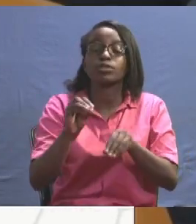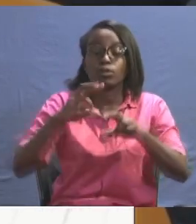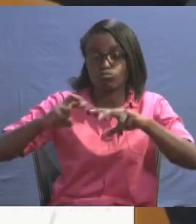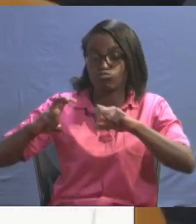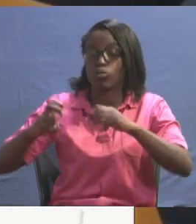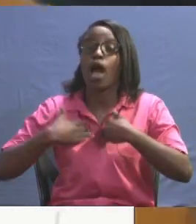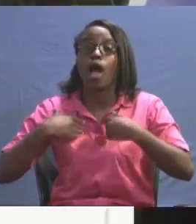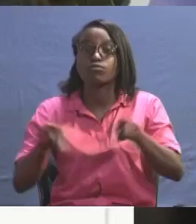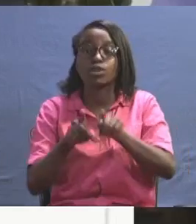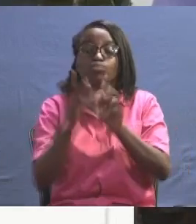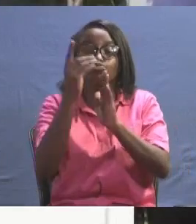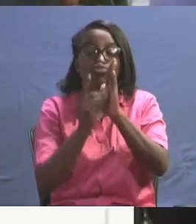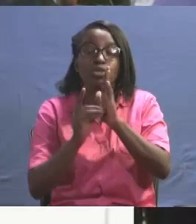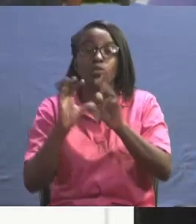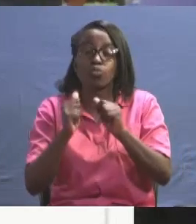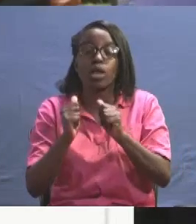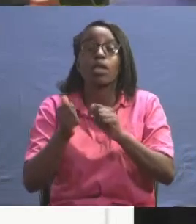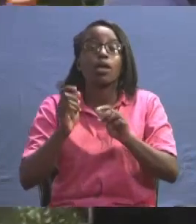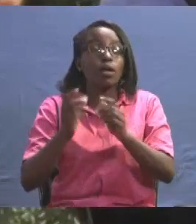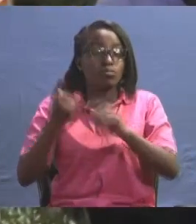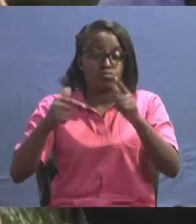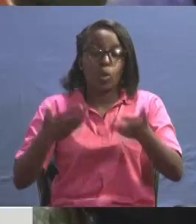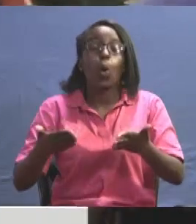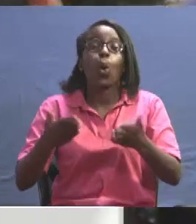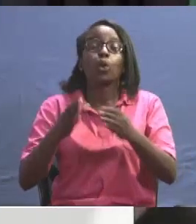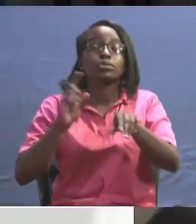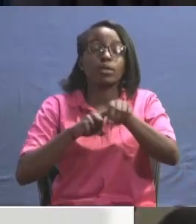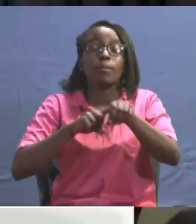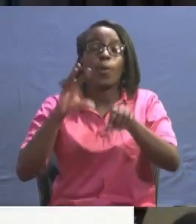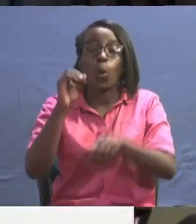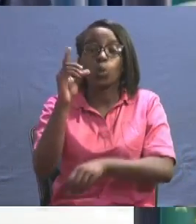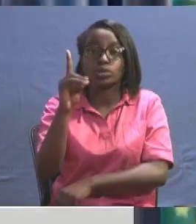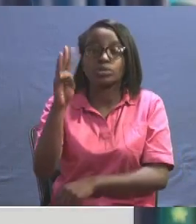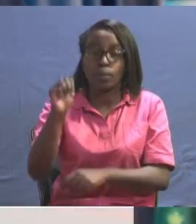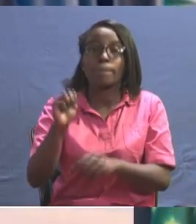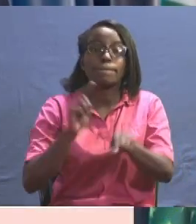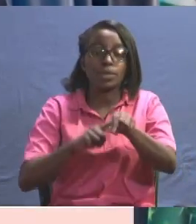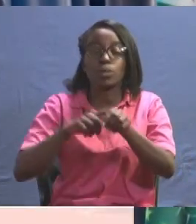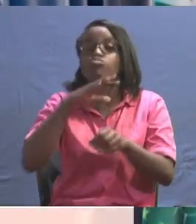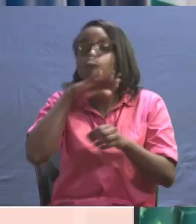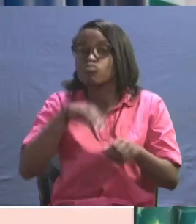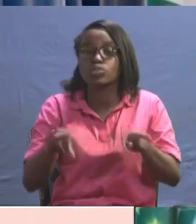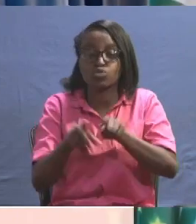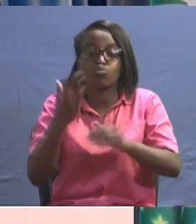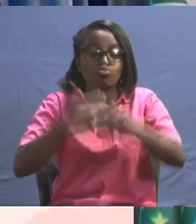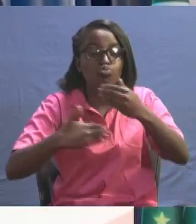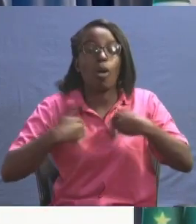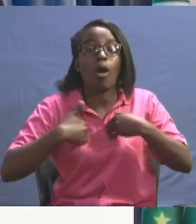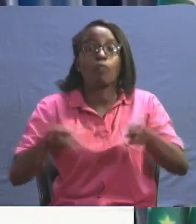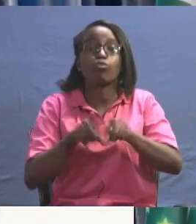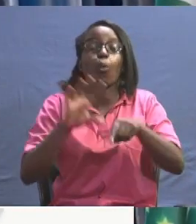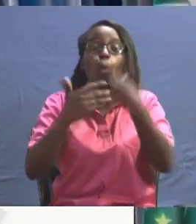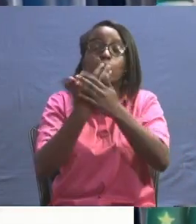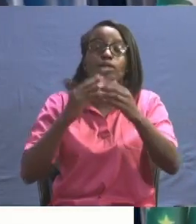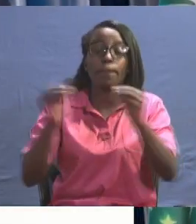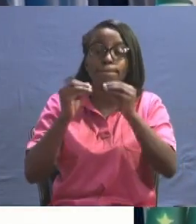comes shortly after ODM county chairperson vote to fulfill rally behind Raila in his USC bind. During their